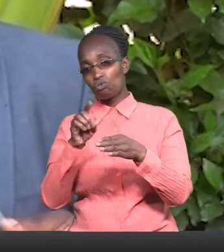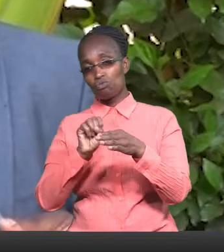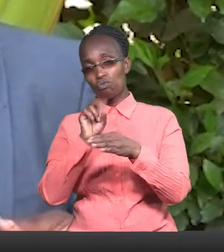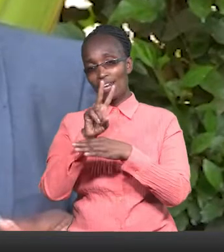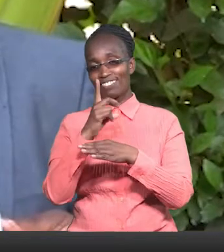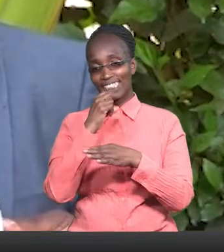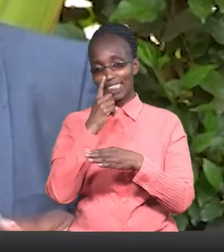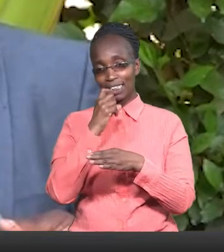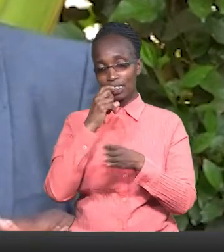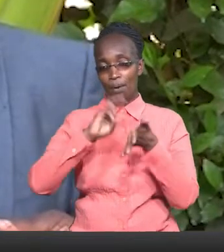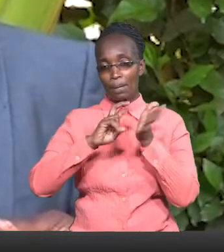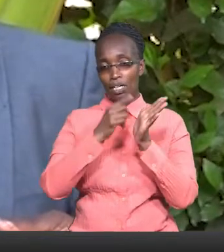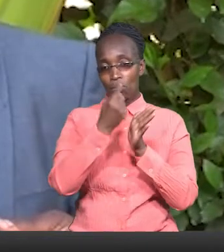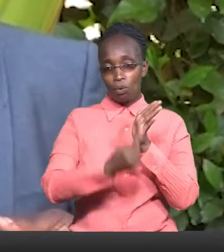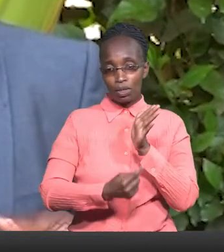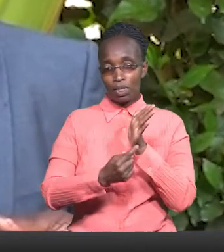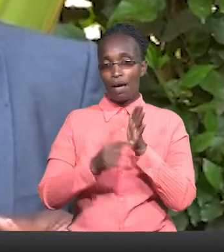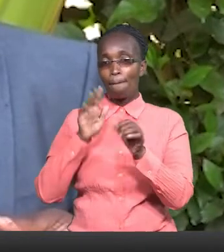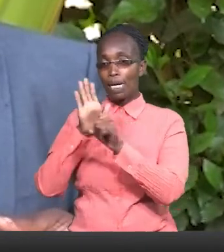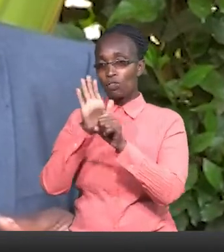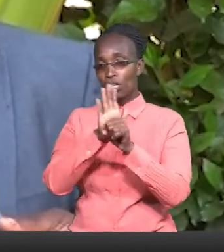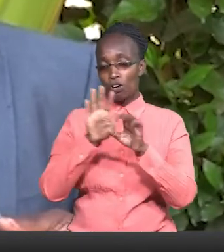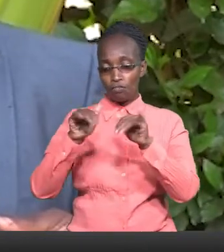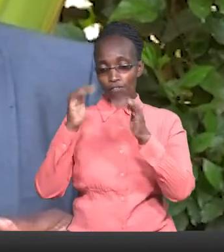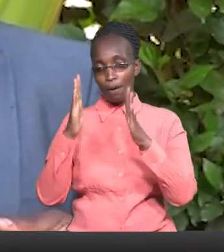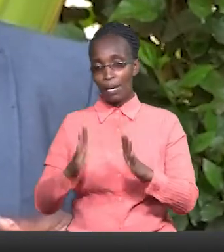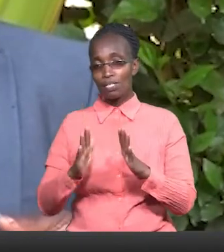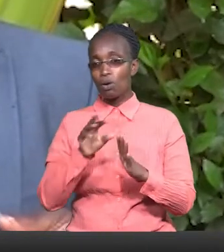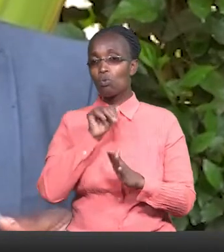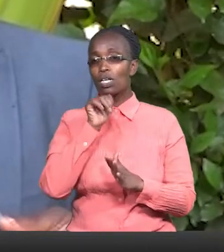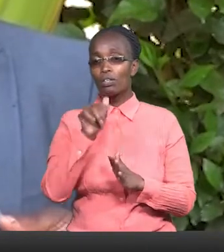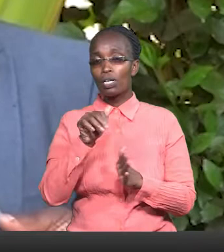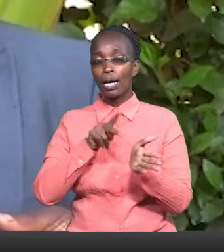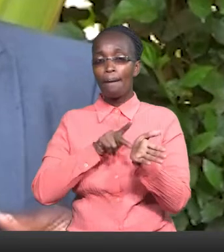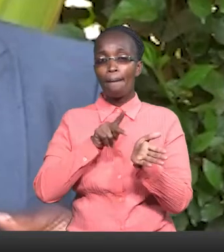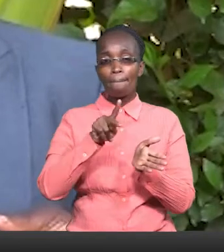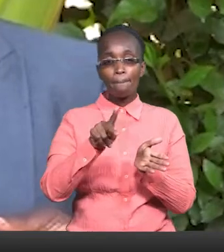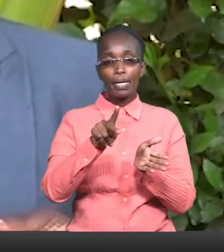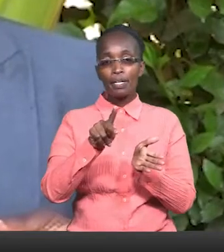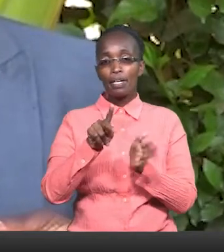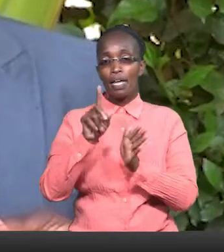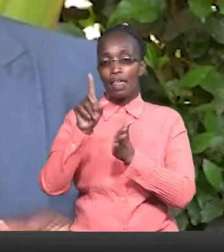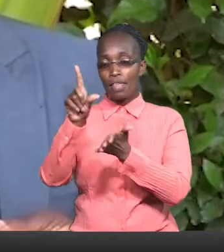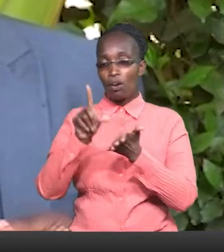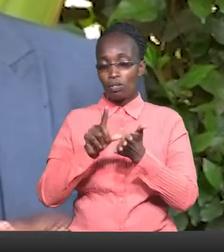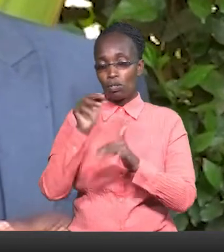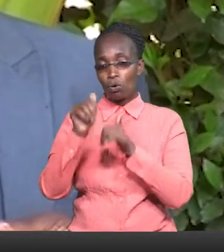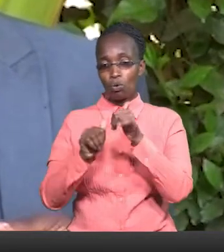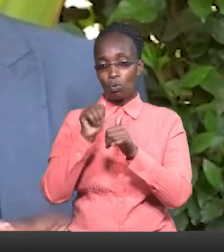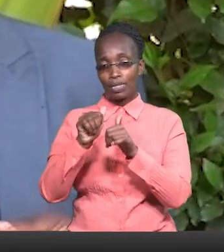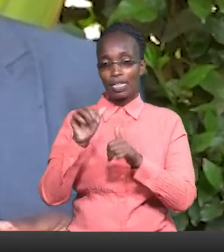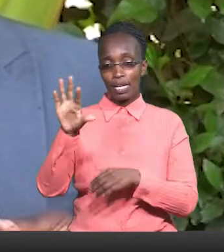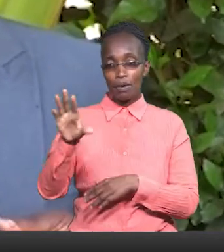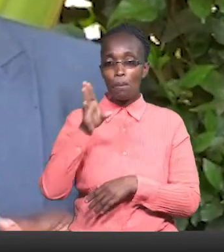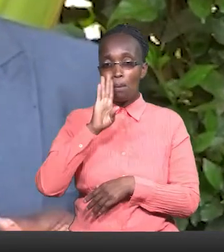around 10-12 shillings. And therefore, that means that the majority of our farmers are not going to be able to pay